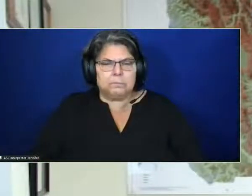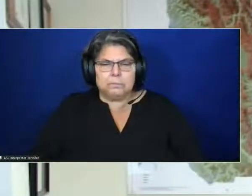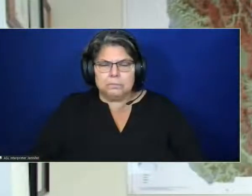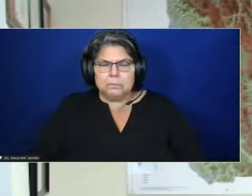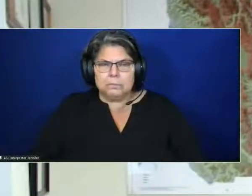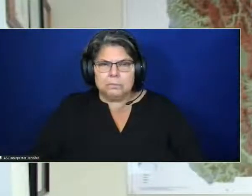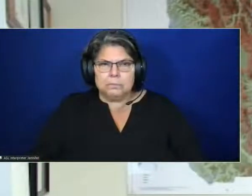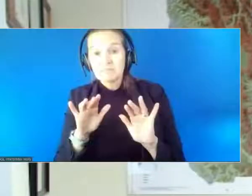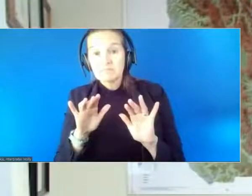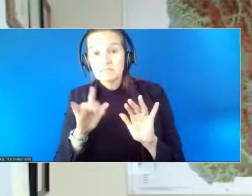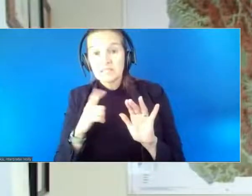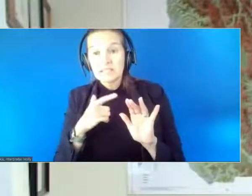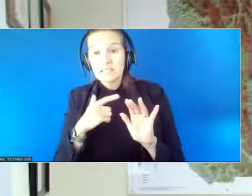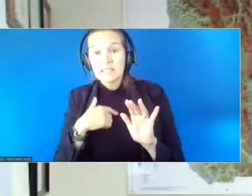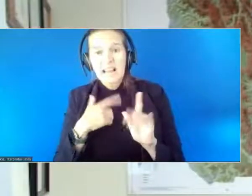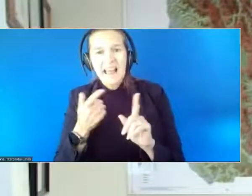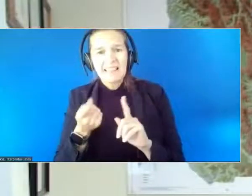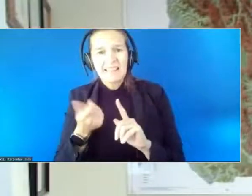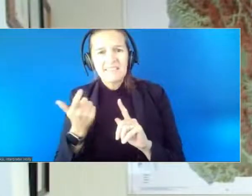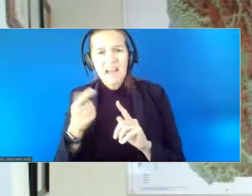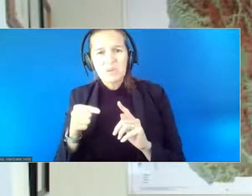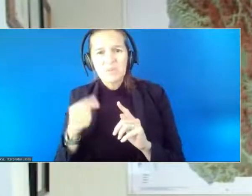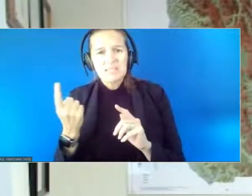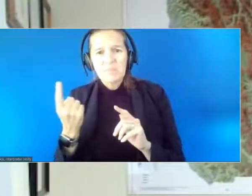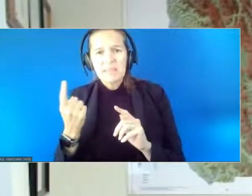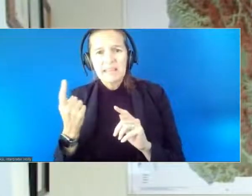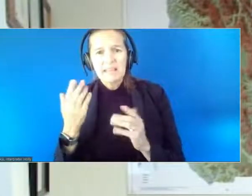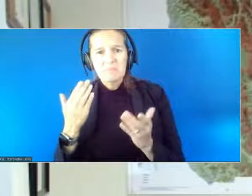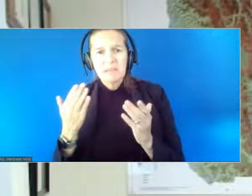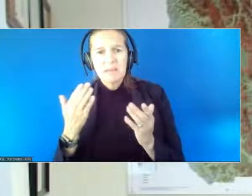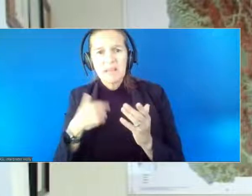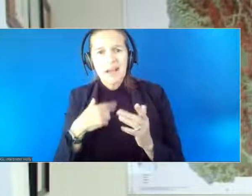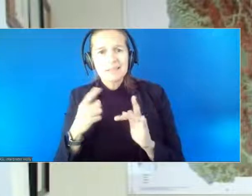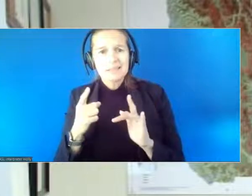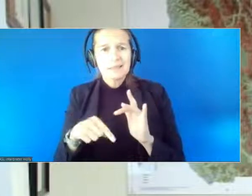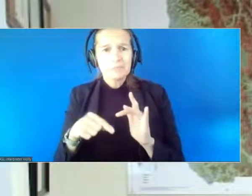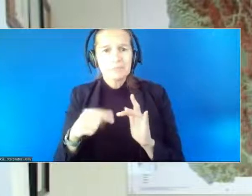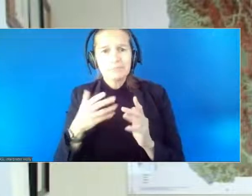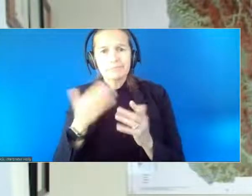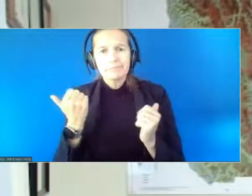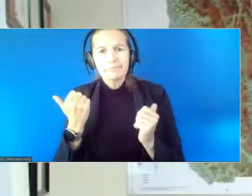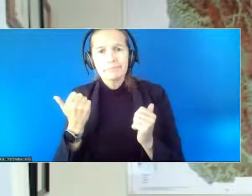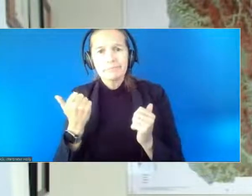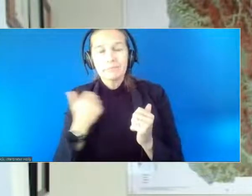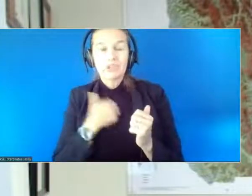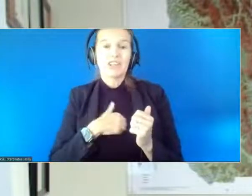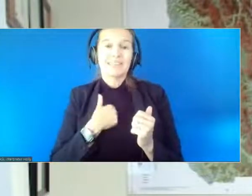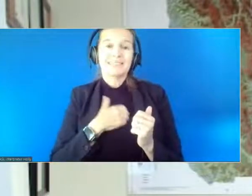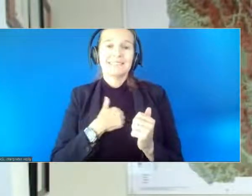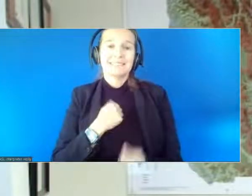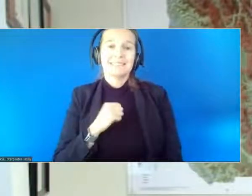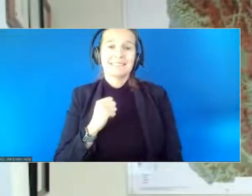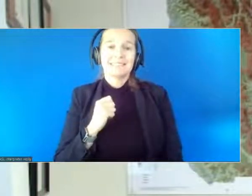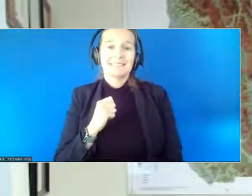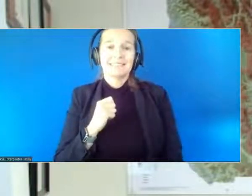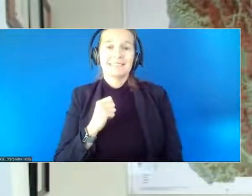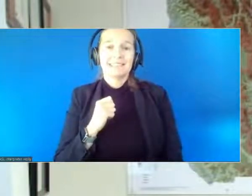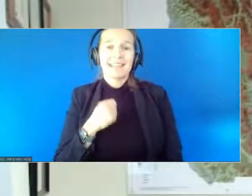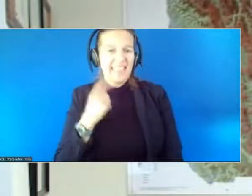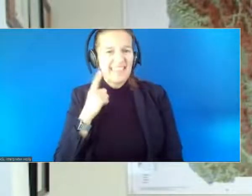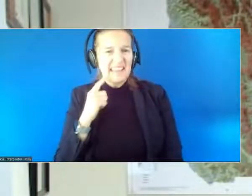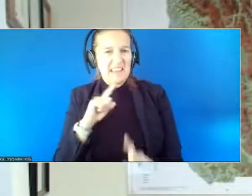Have I left anything out that I might have skipped? Sorry. I think that's